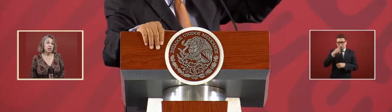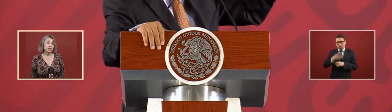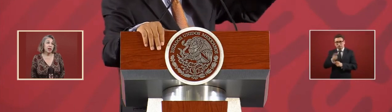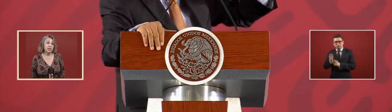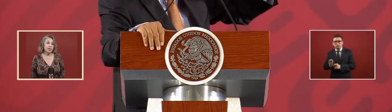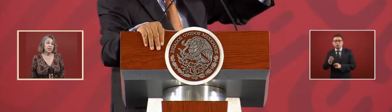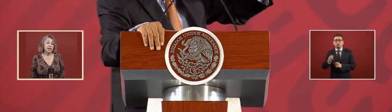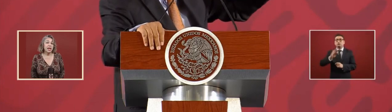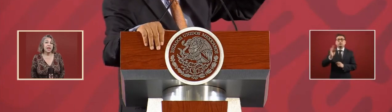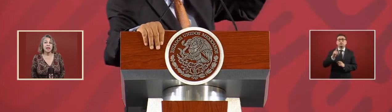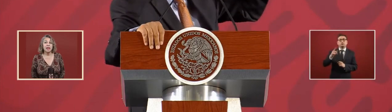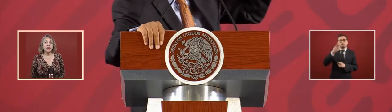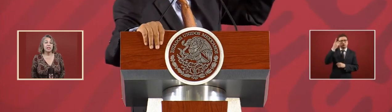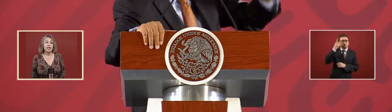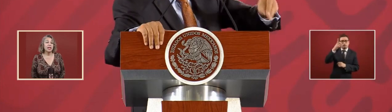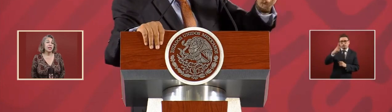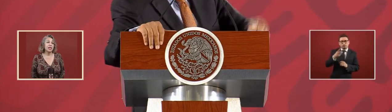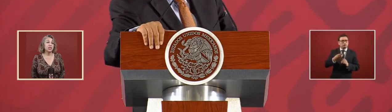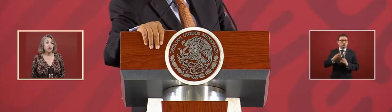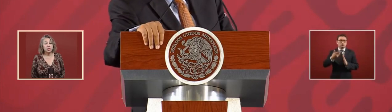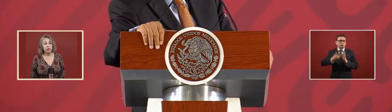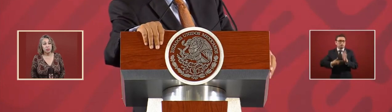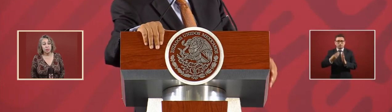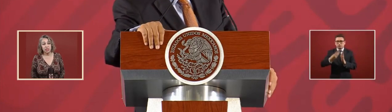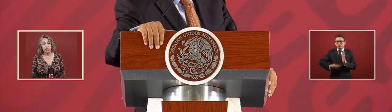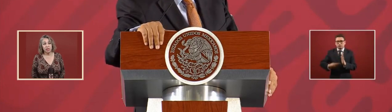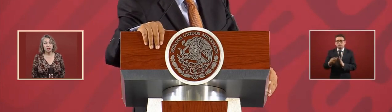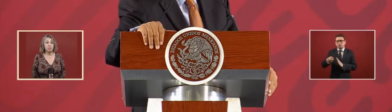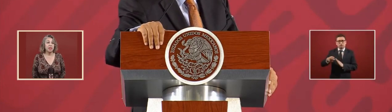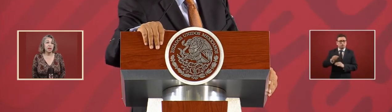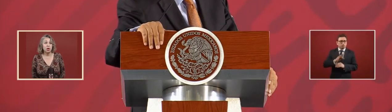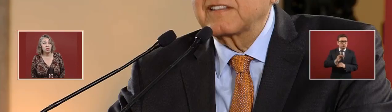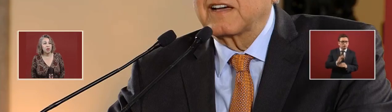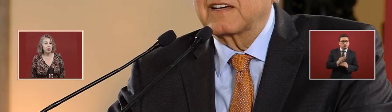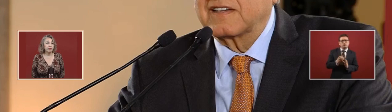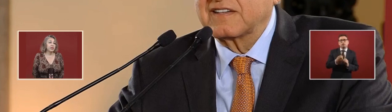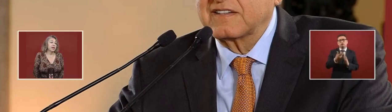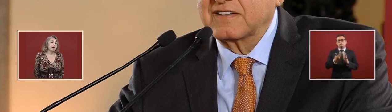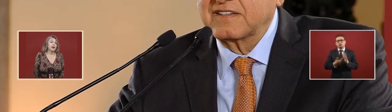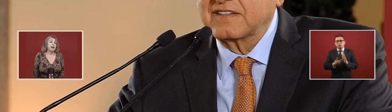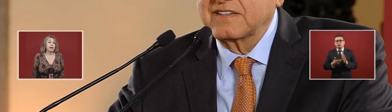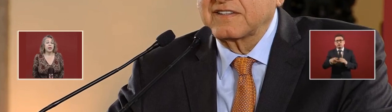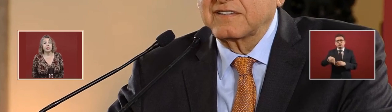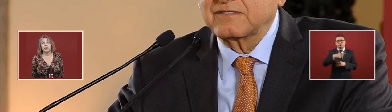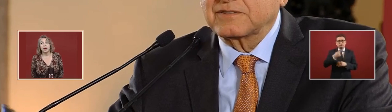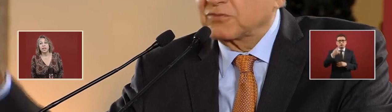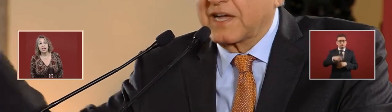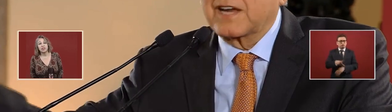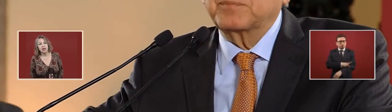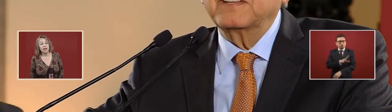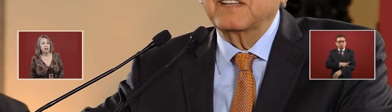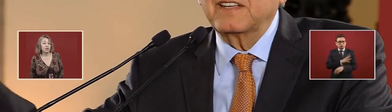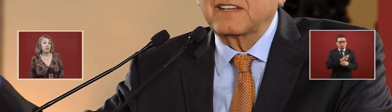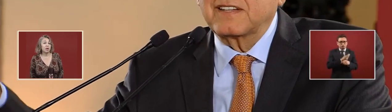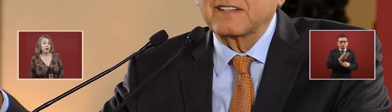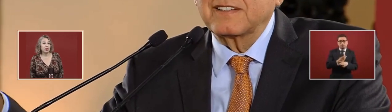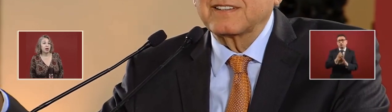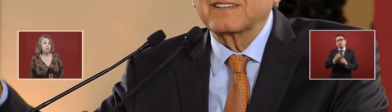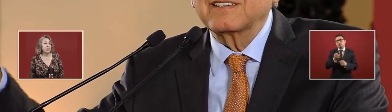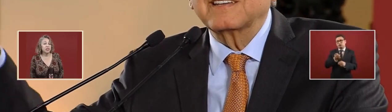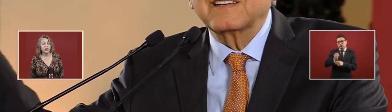is contracted, mecánico, and they can get a tutor, which could be the owner of I don't know, electric